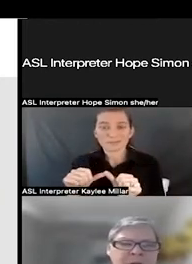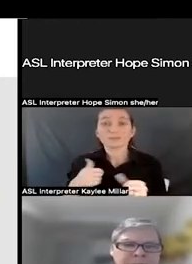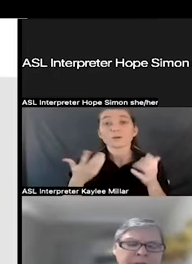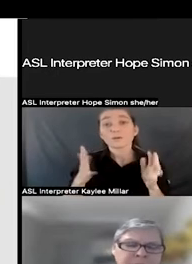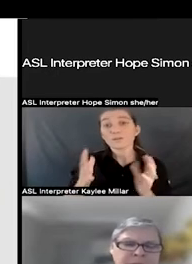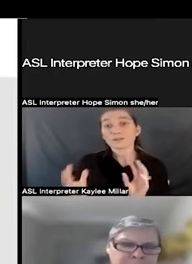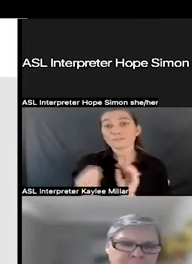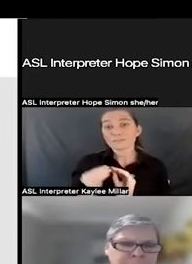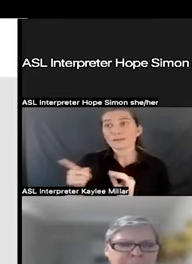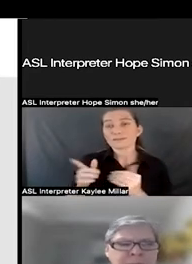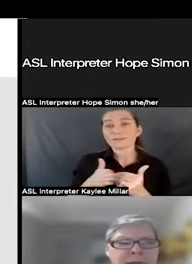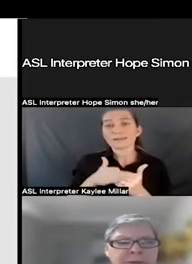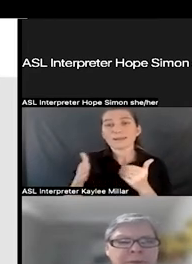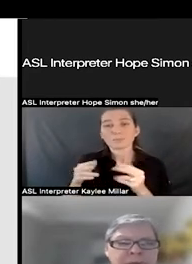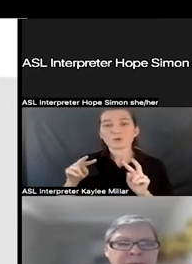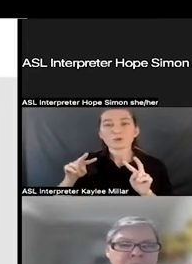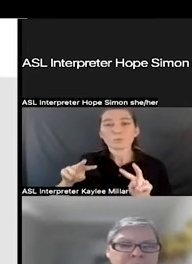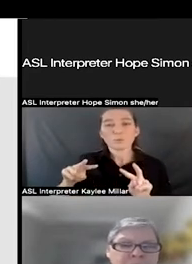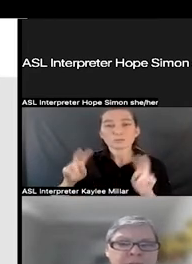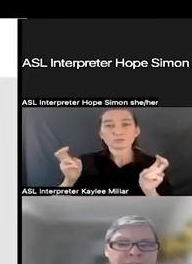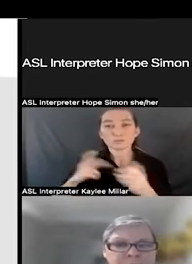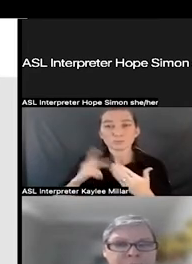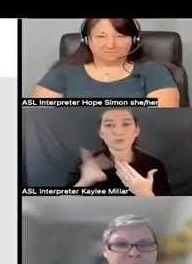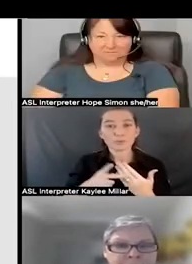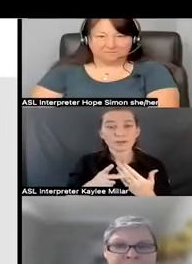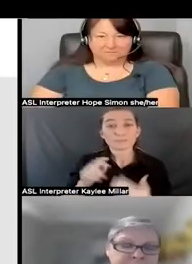is a nonprofit group. I also met with our